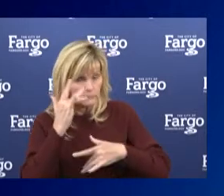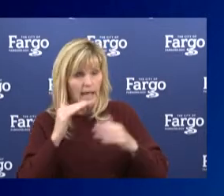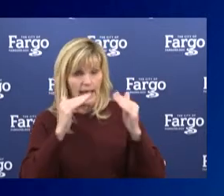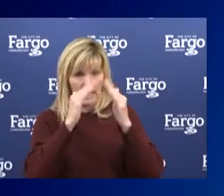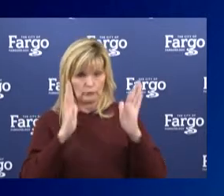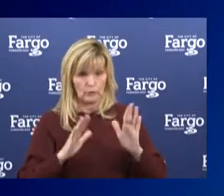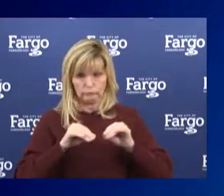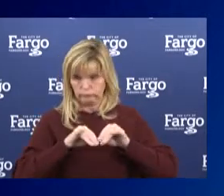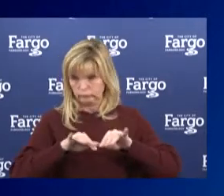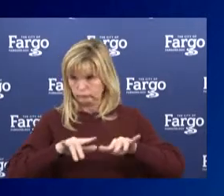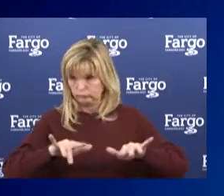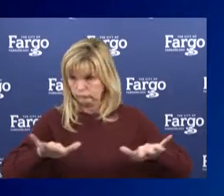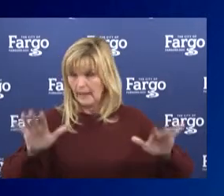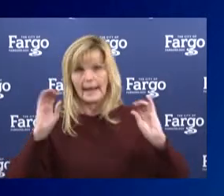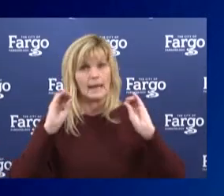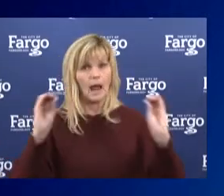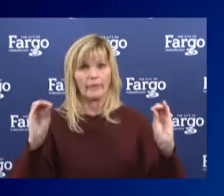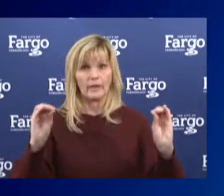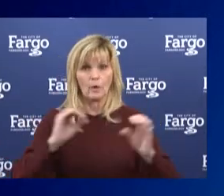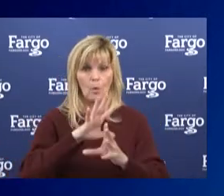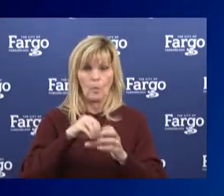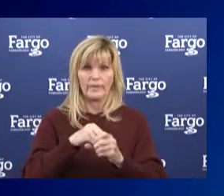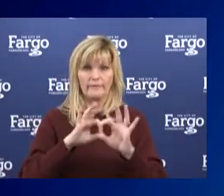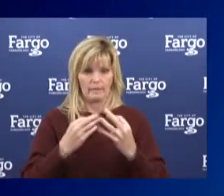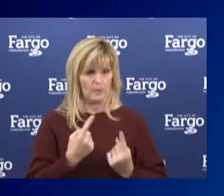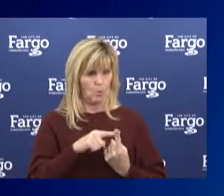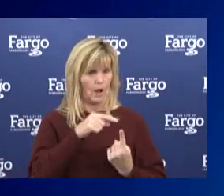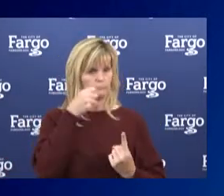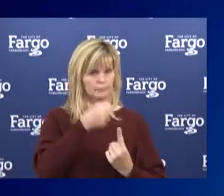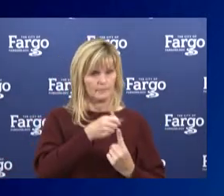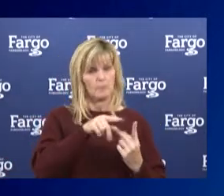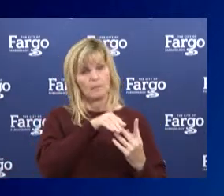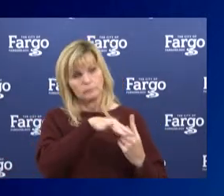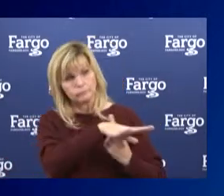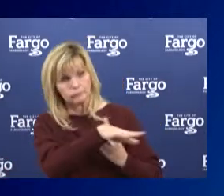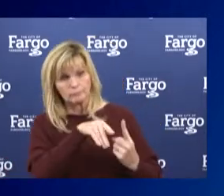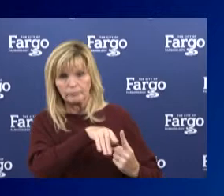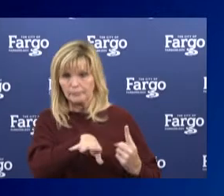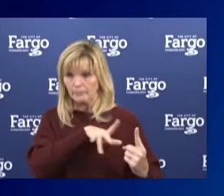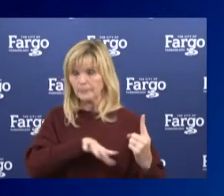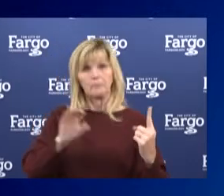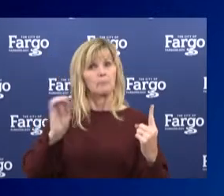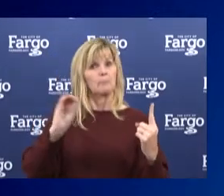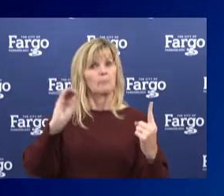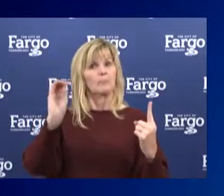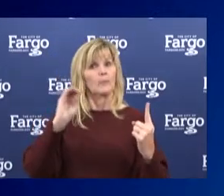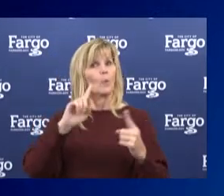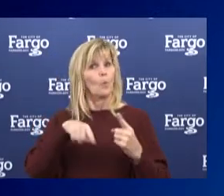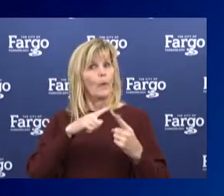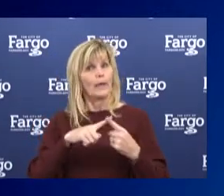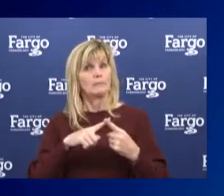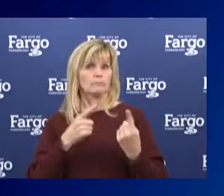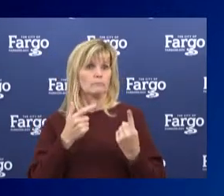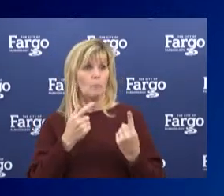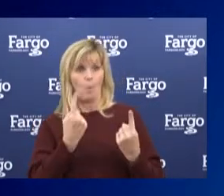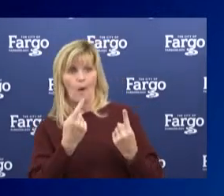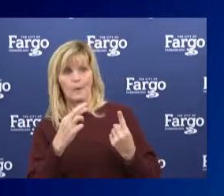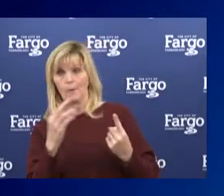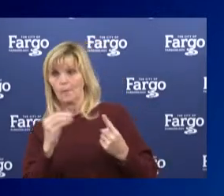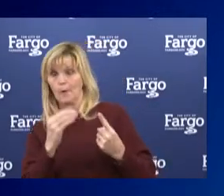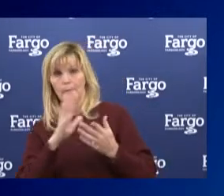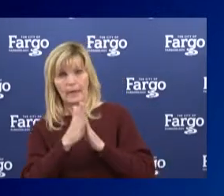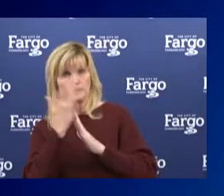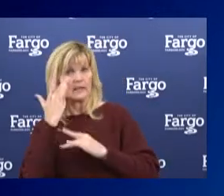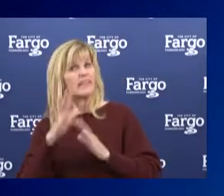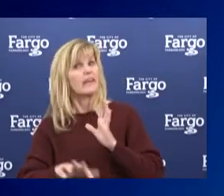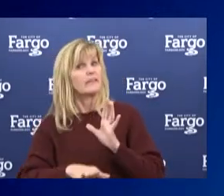no transmissions occurred amongst the family members and compared those to households where one or more other family members got sick. And they found